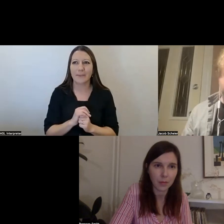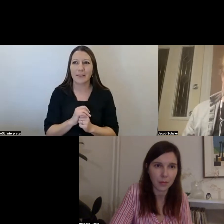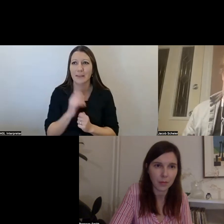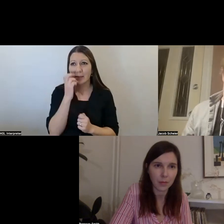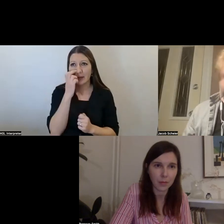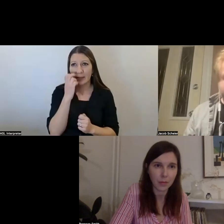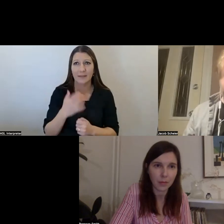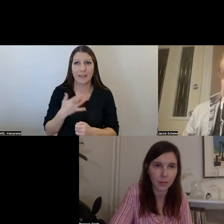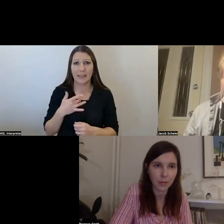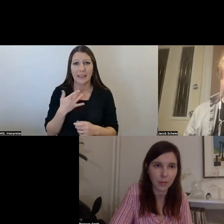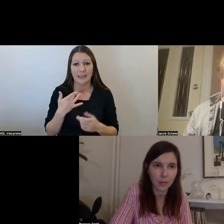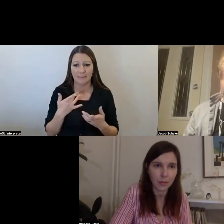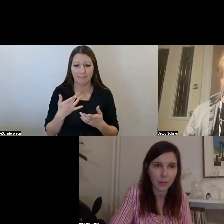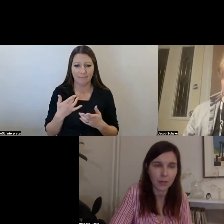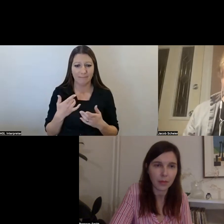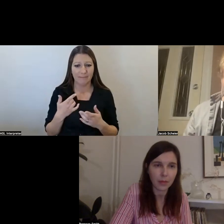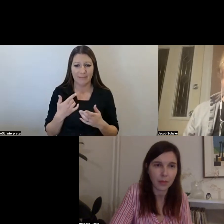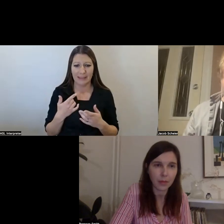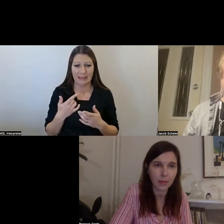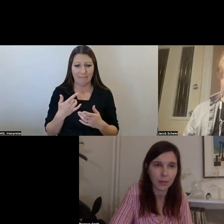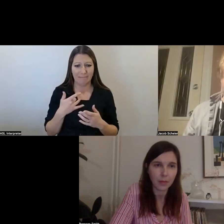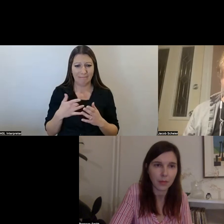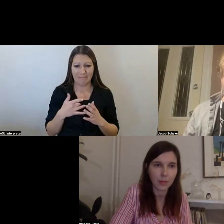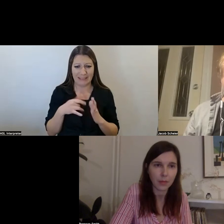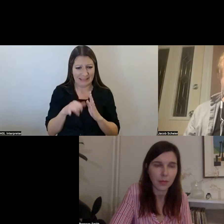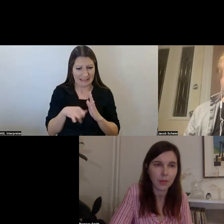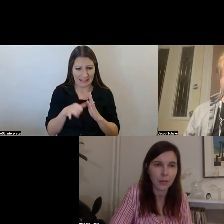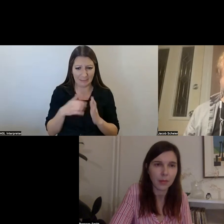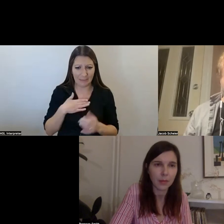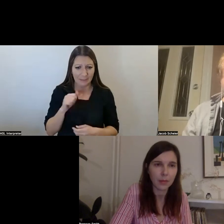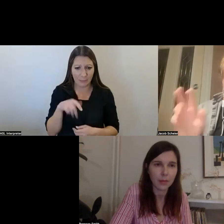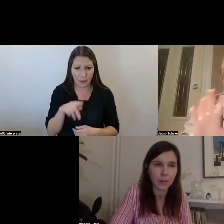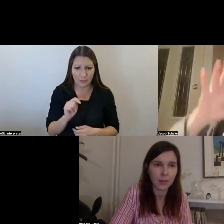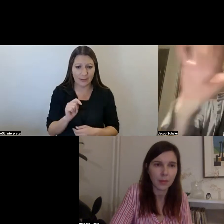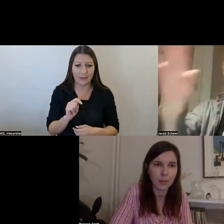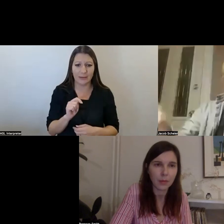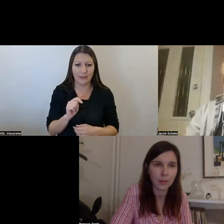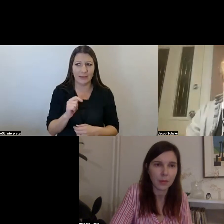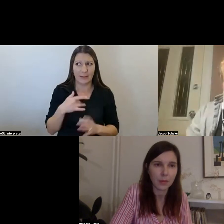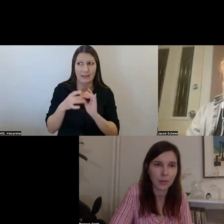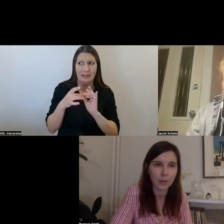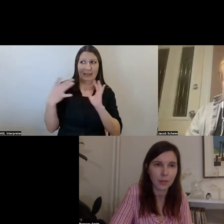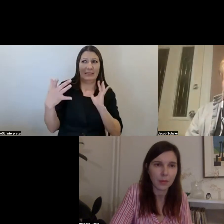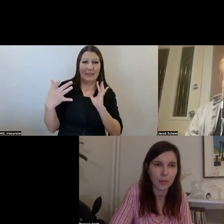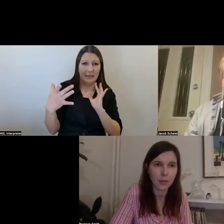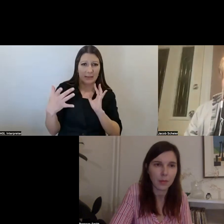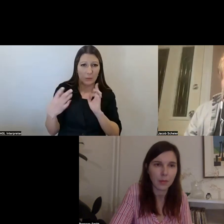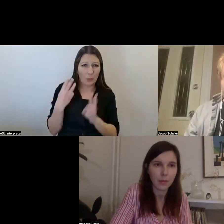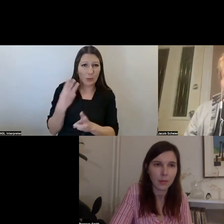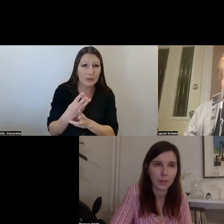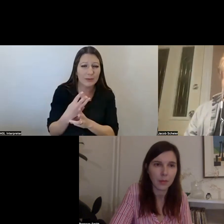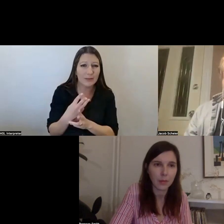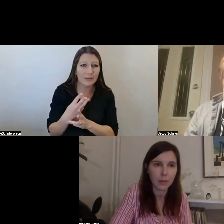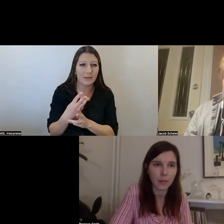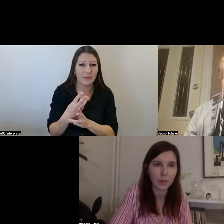room in the apartment, and I was just very disengaged with like the outside world, like